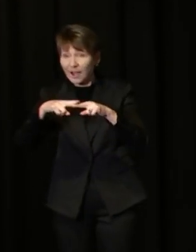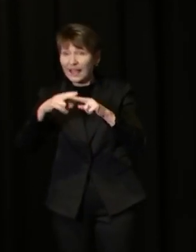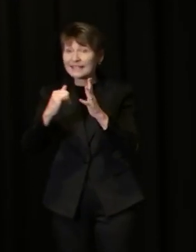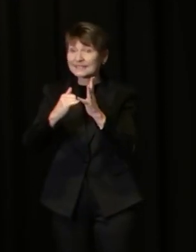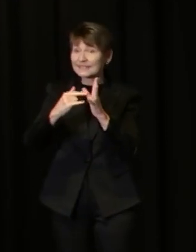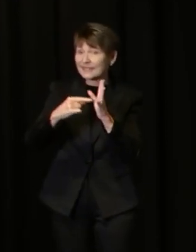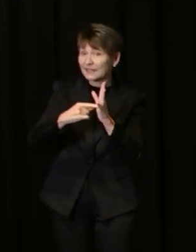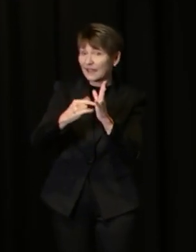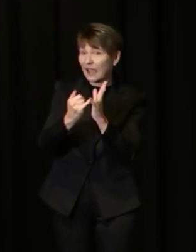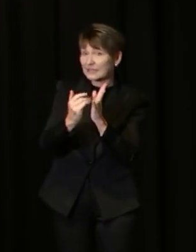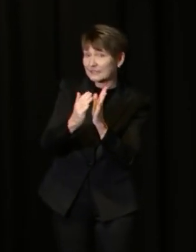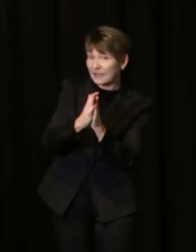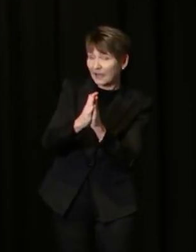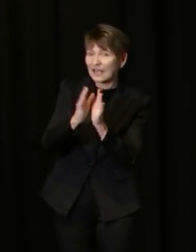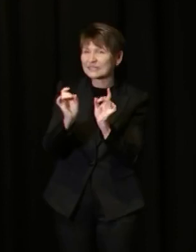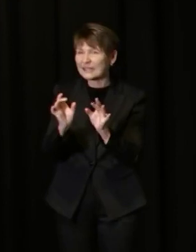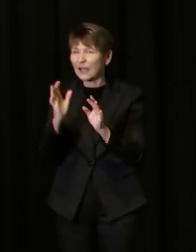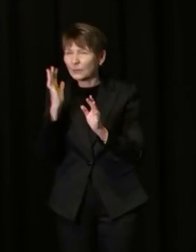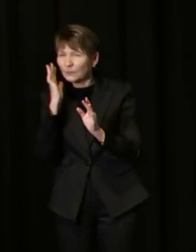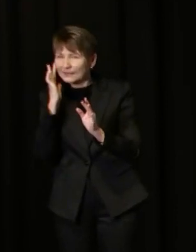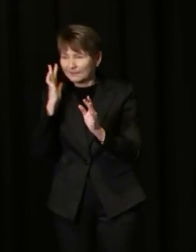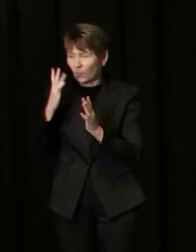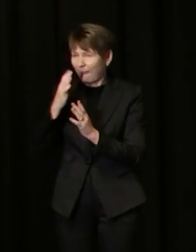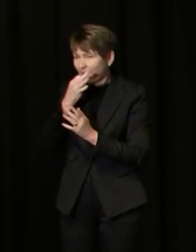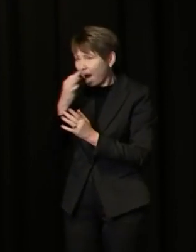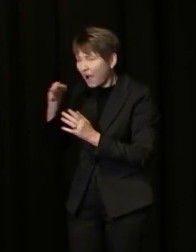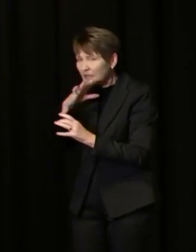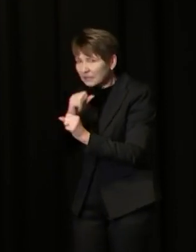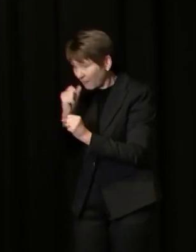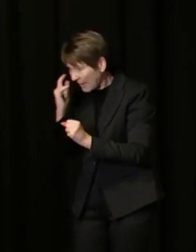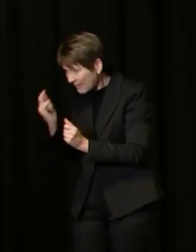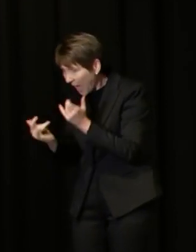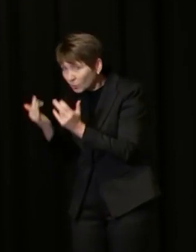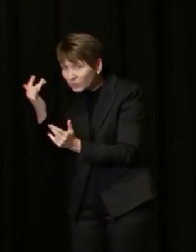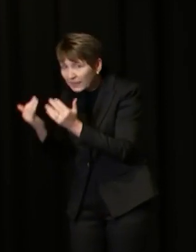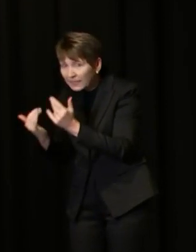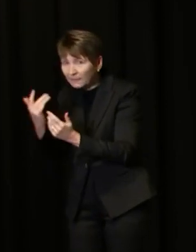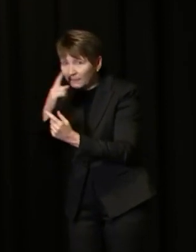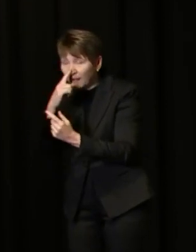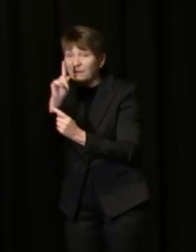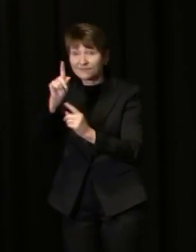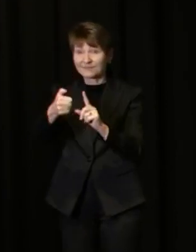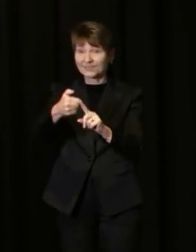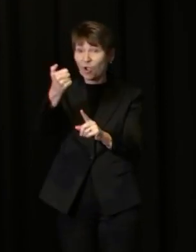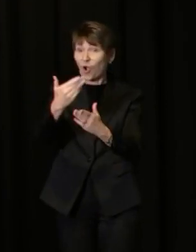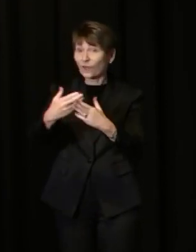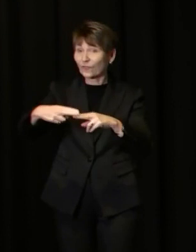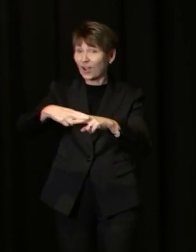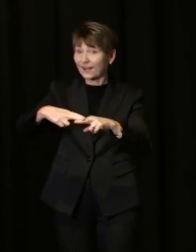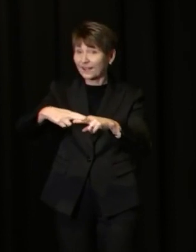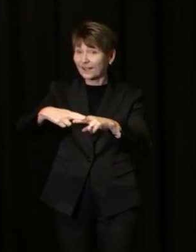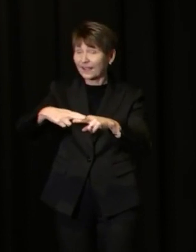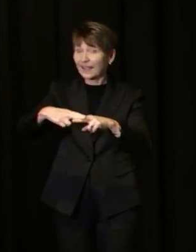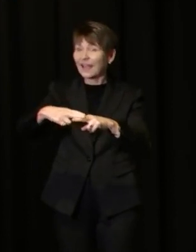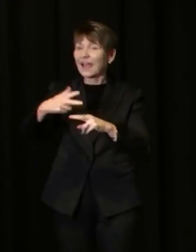Sunday. It kind of depends on which data expert you talk to. But from 6 p.m. on Friday, the 80%